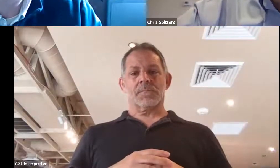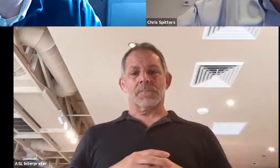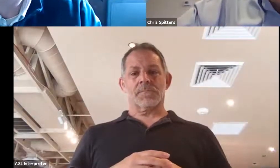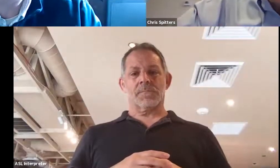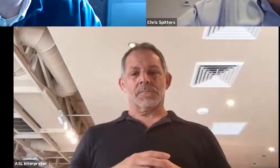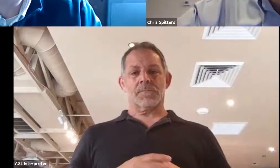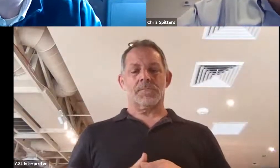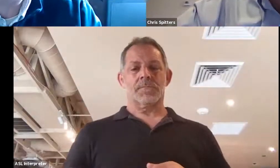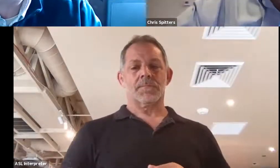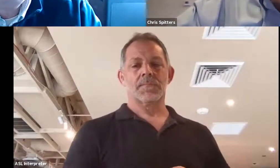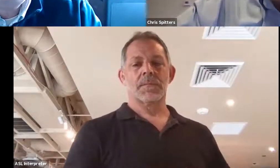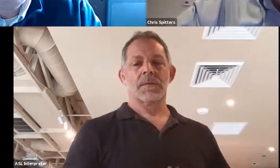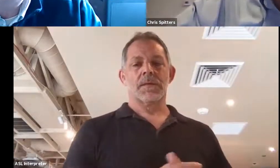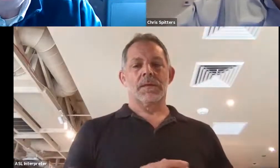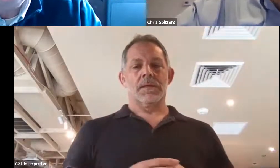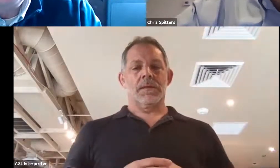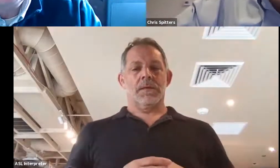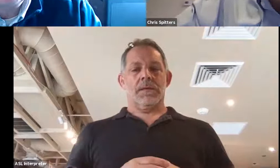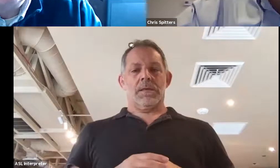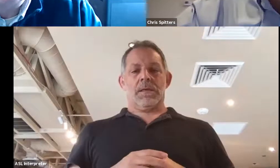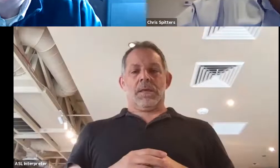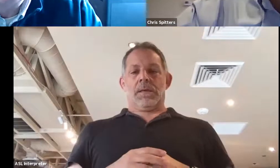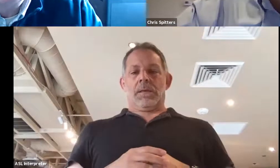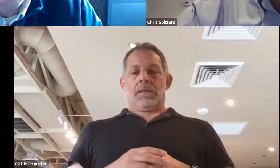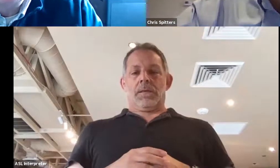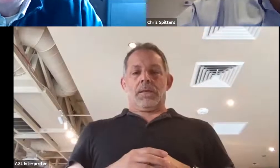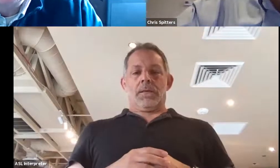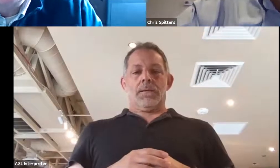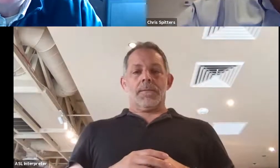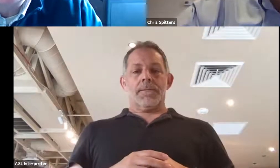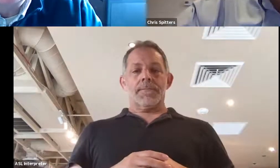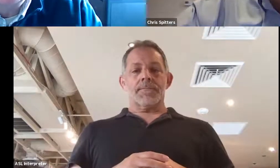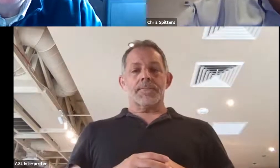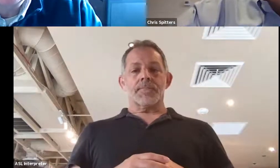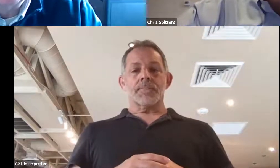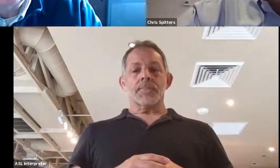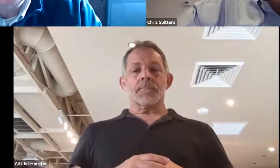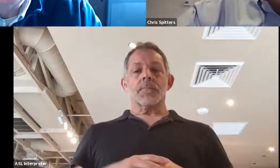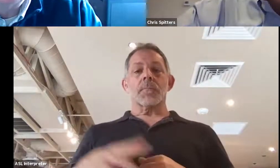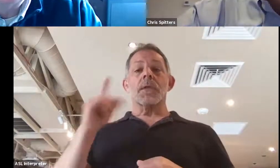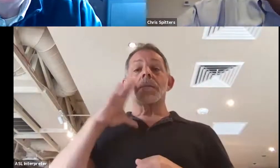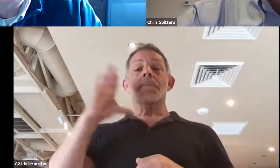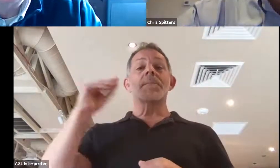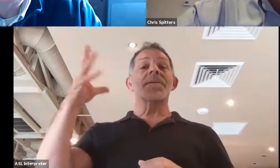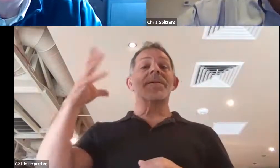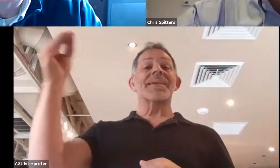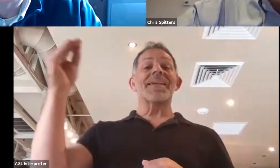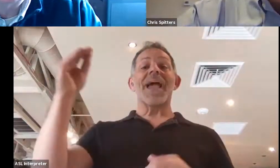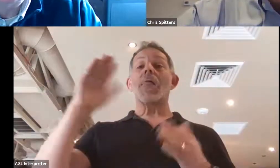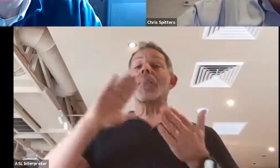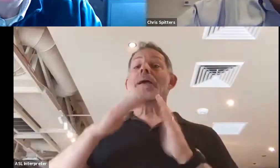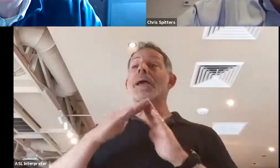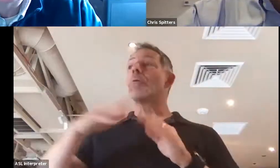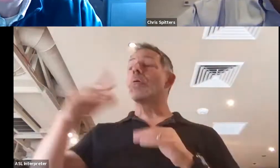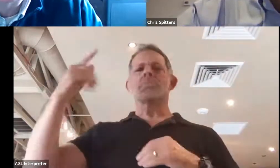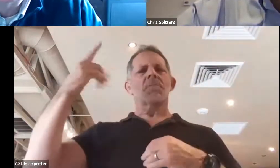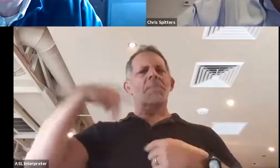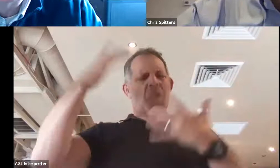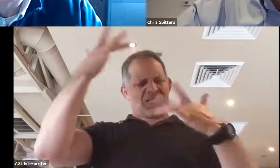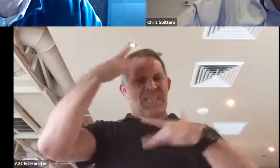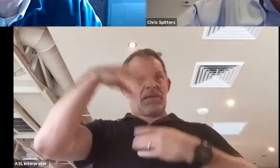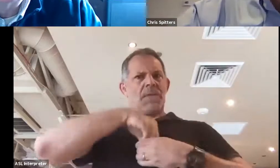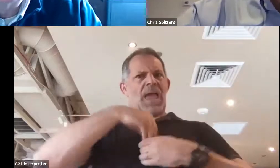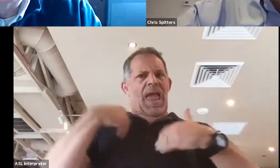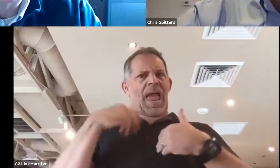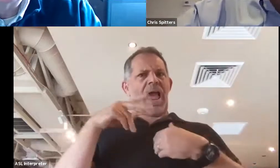out in the community, most of whom have had underlying conditions, but a lot of disease out there,